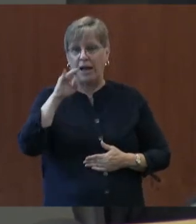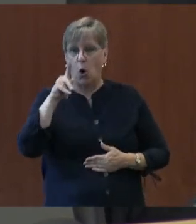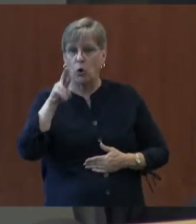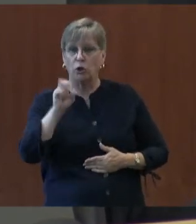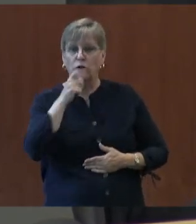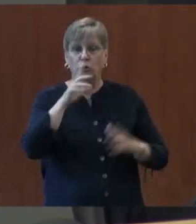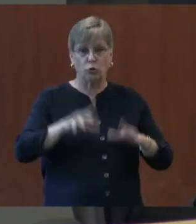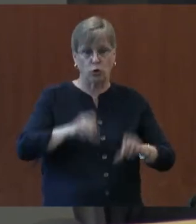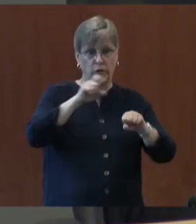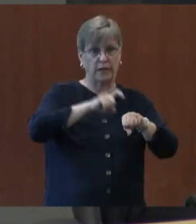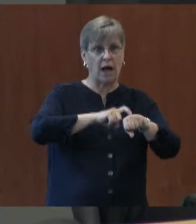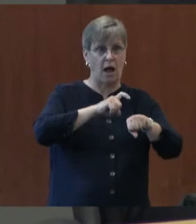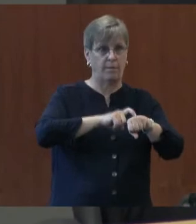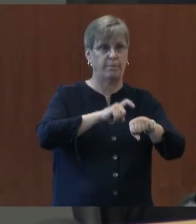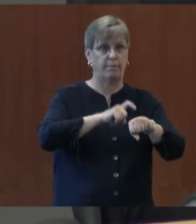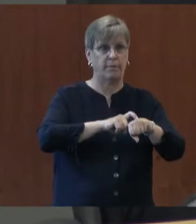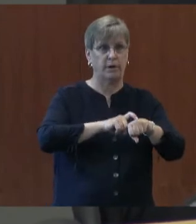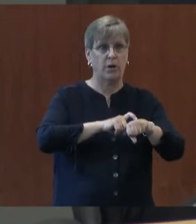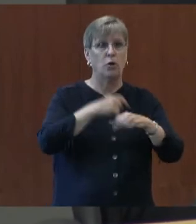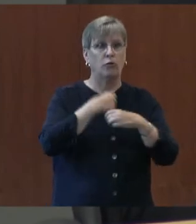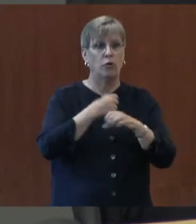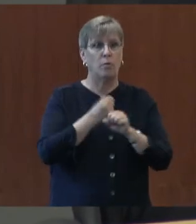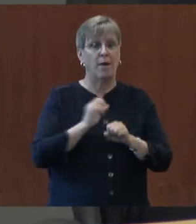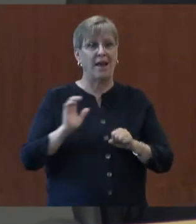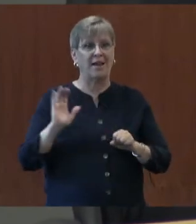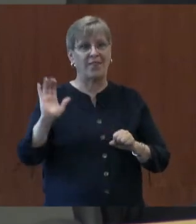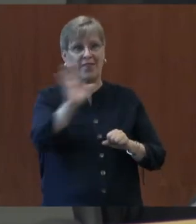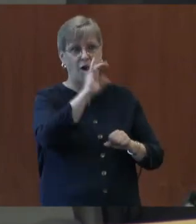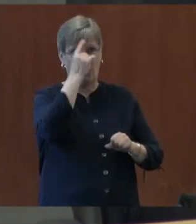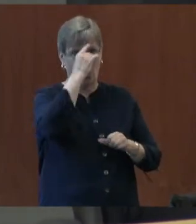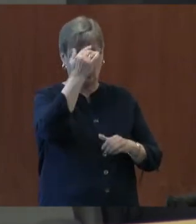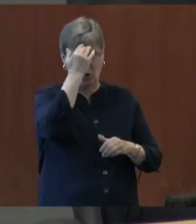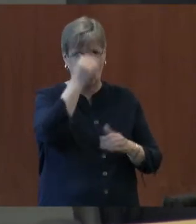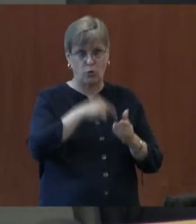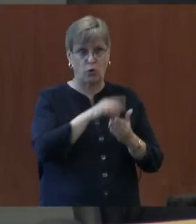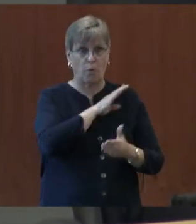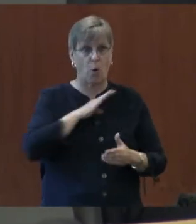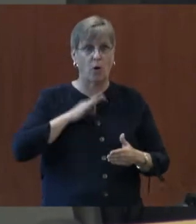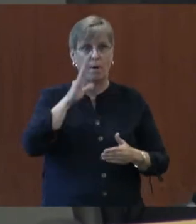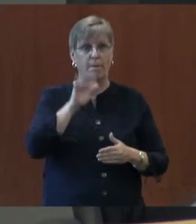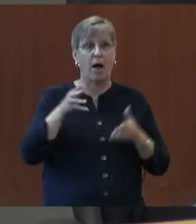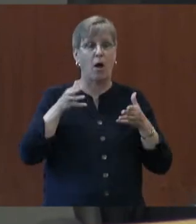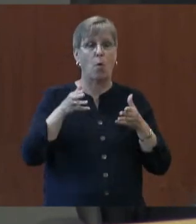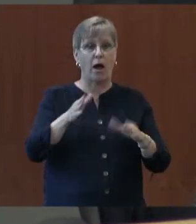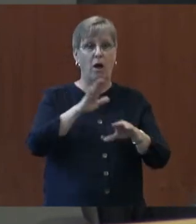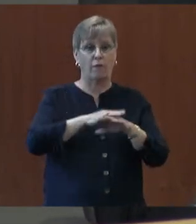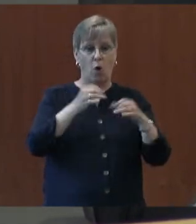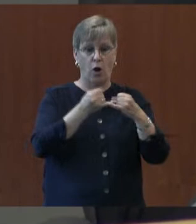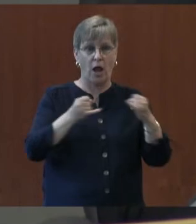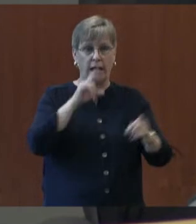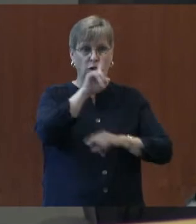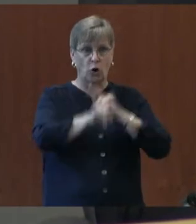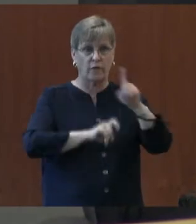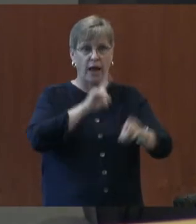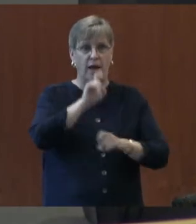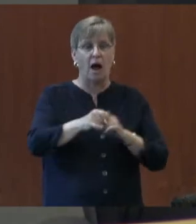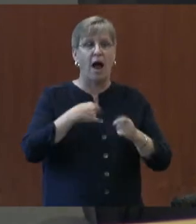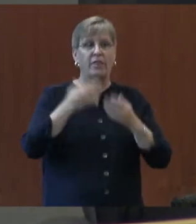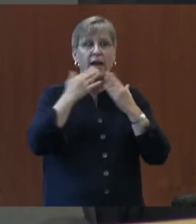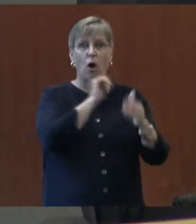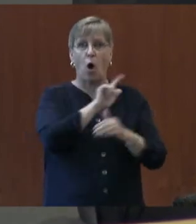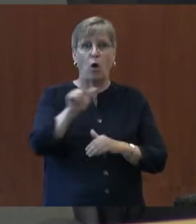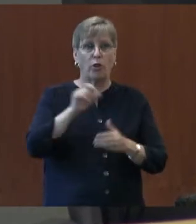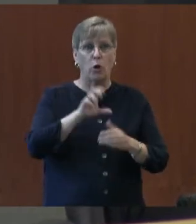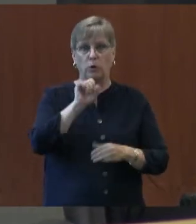who took the time to make their thoughts known to this board by way of the online survey. I thank all